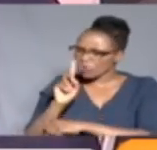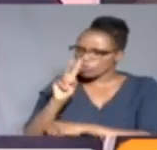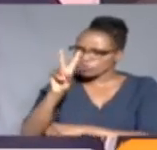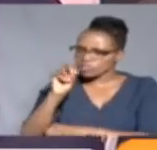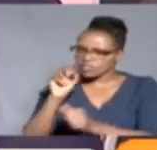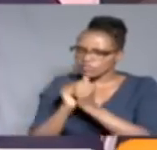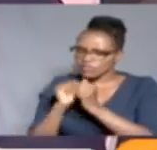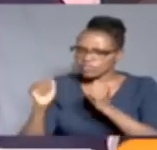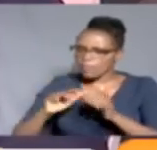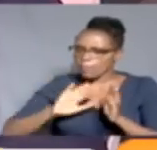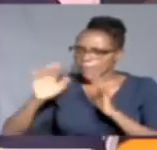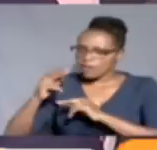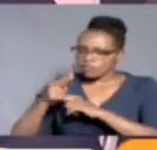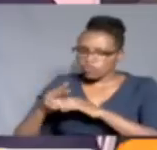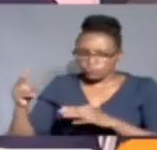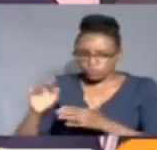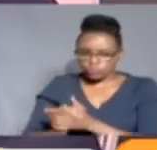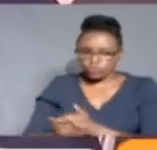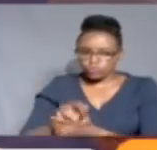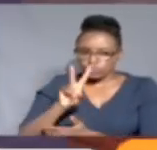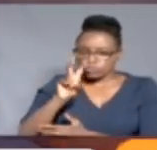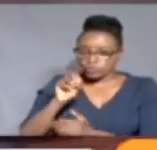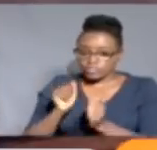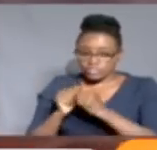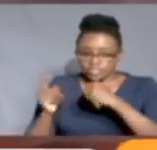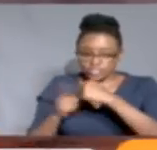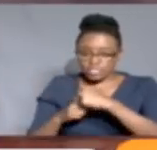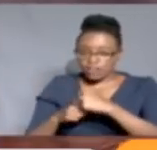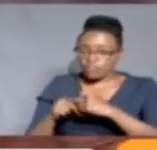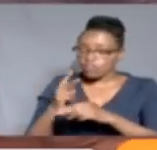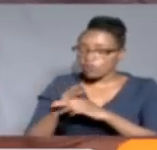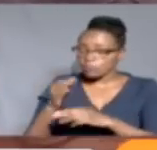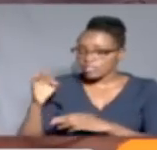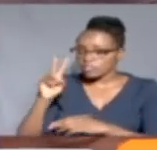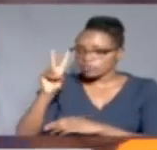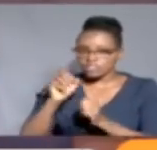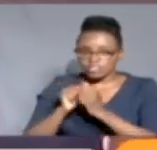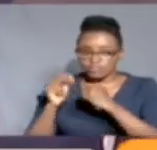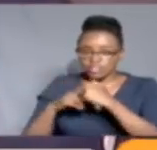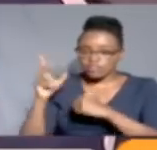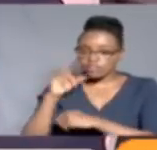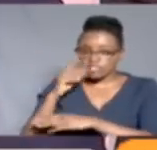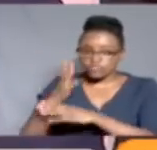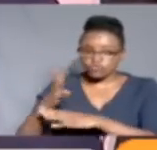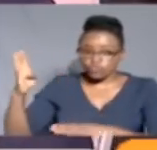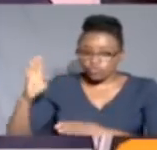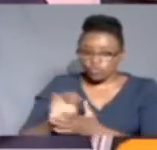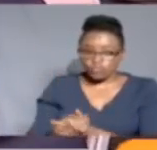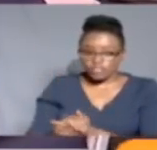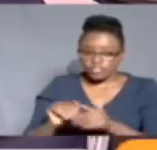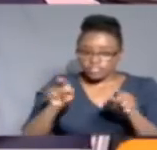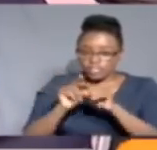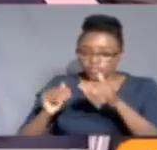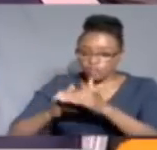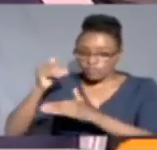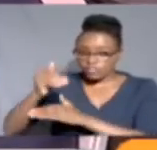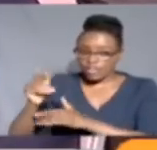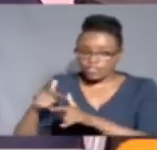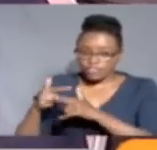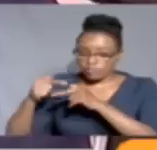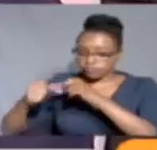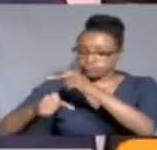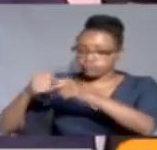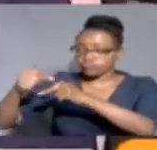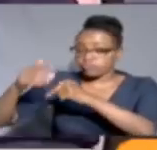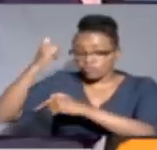2015 I went back to form 2, 2016 form 3, 2017 kamaliza form 4, and also after that okaniendeleza